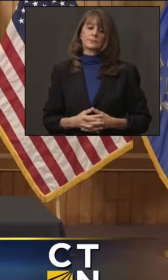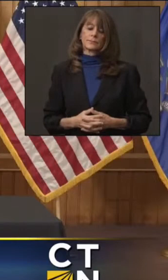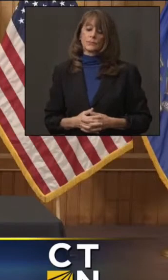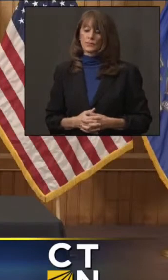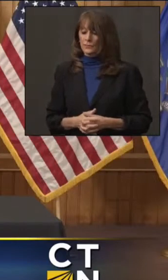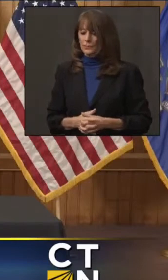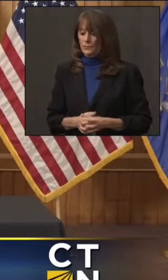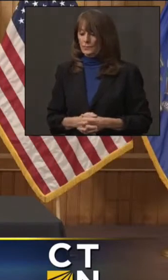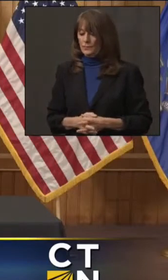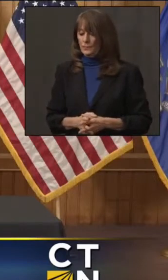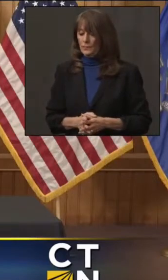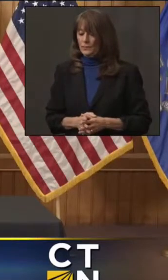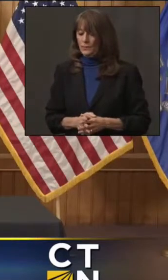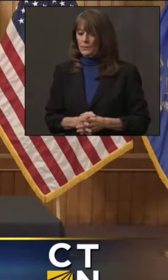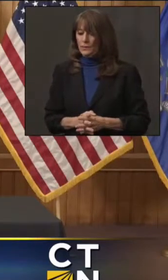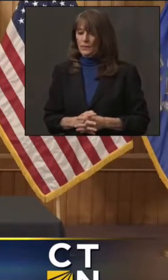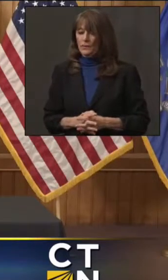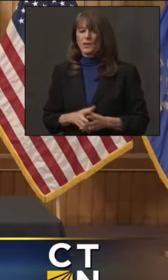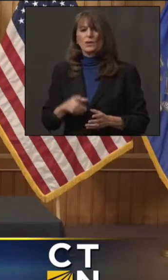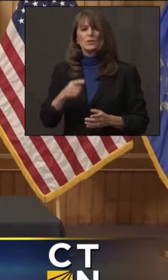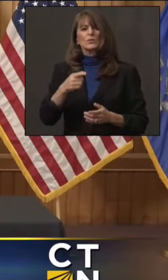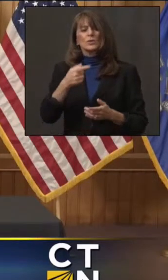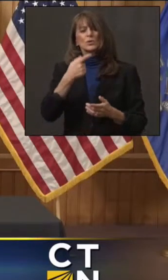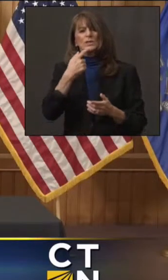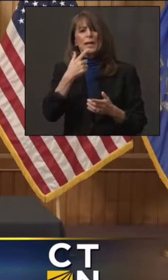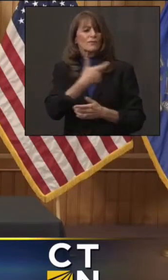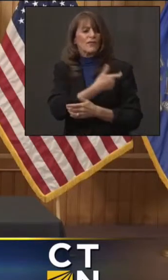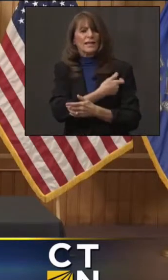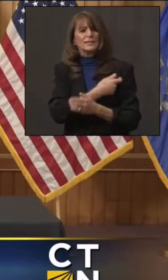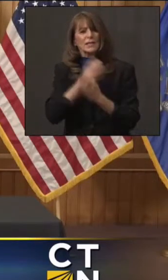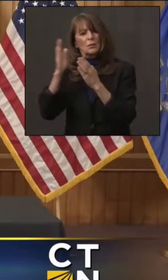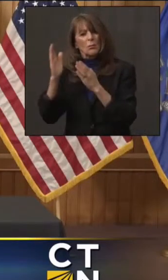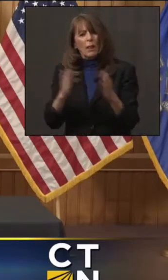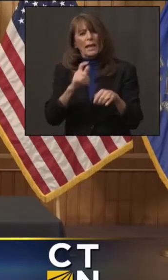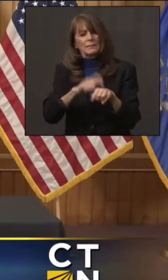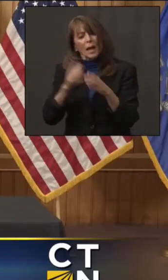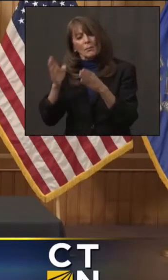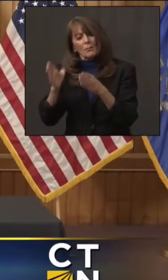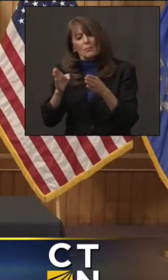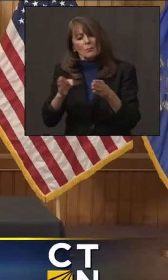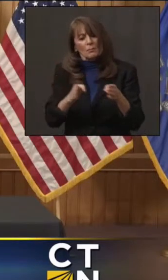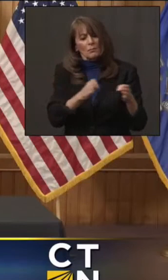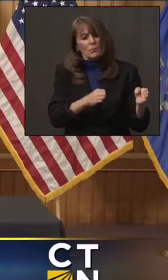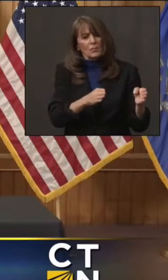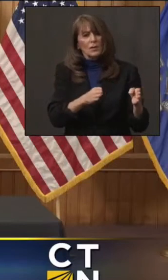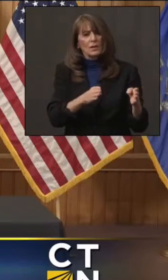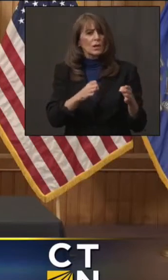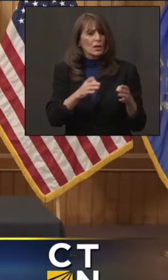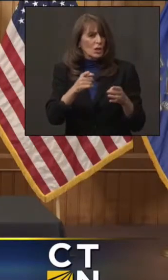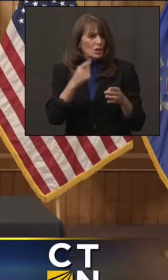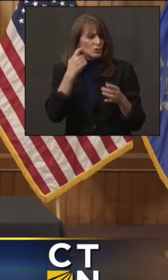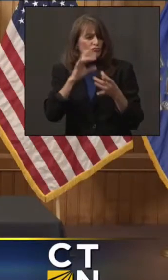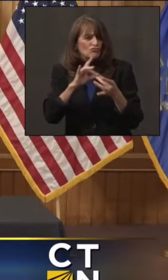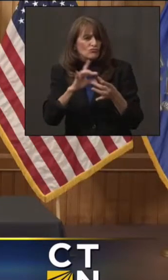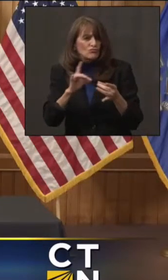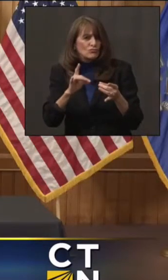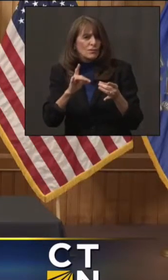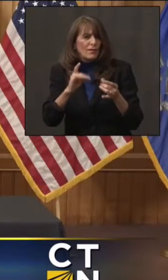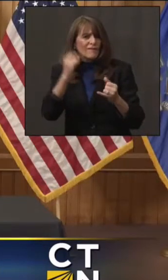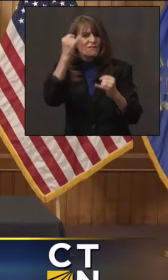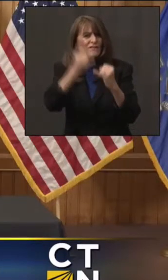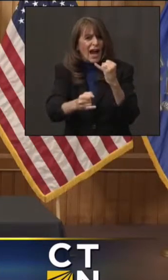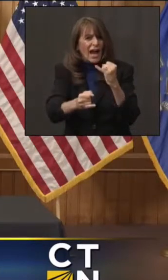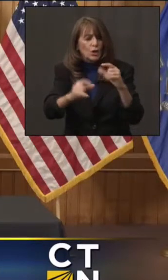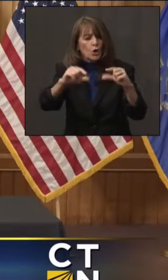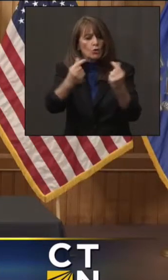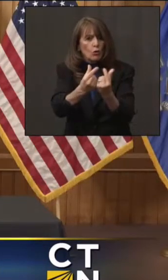So according to this timeline, and it's subject to change, June is kind of the end date when the last group of young 18 and under get